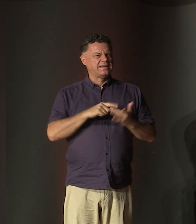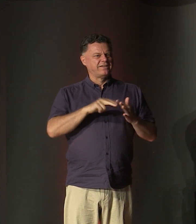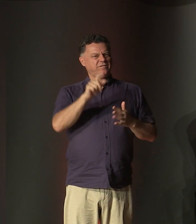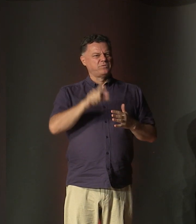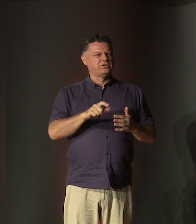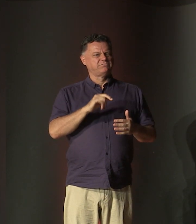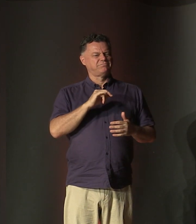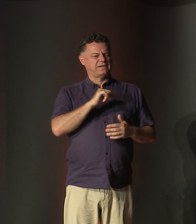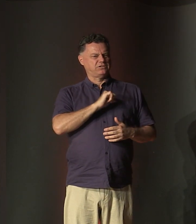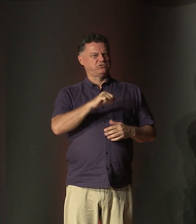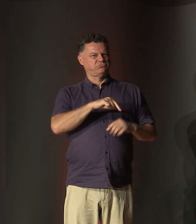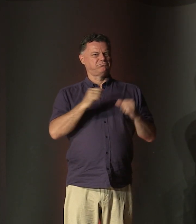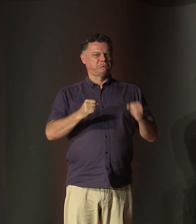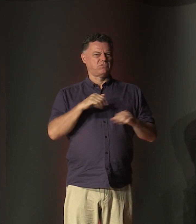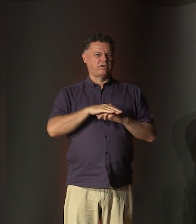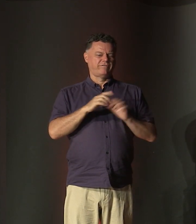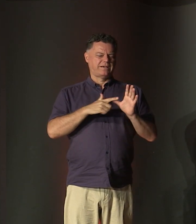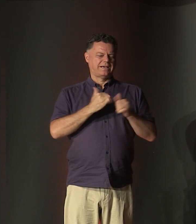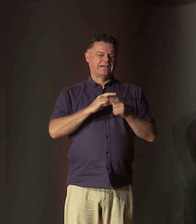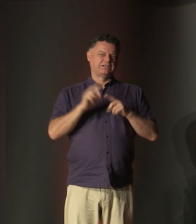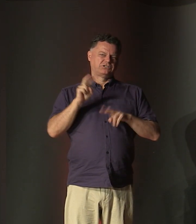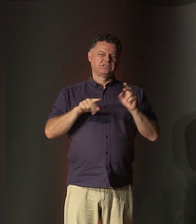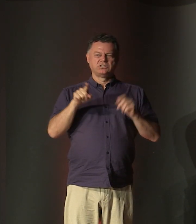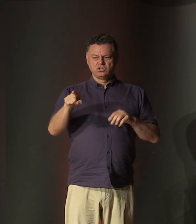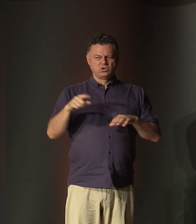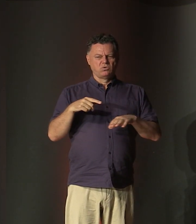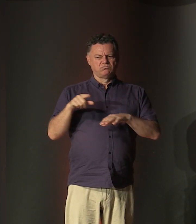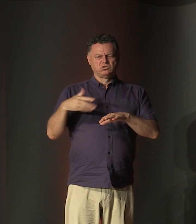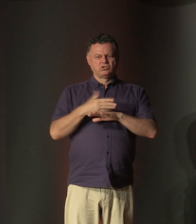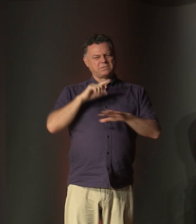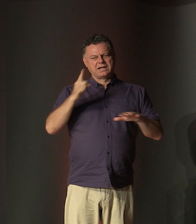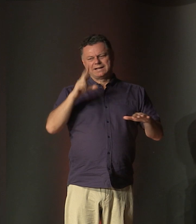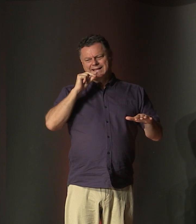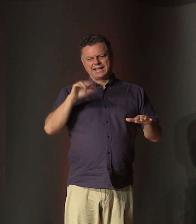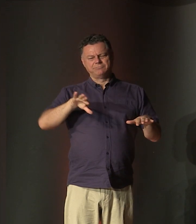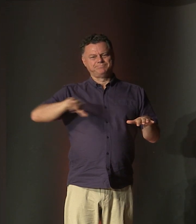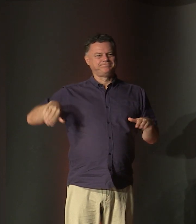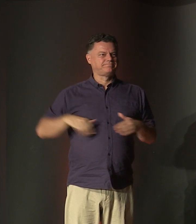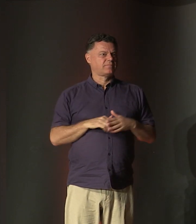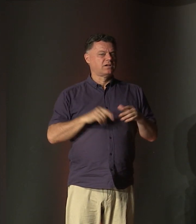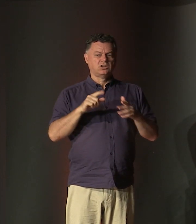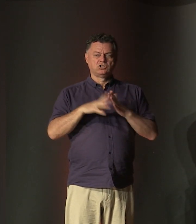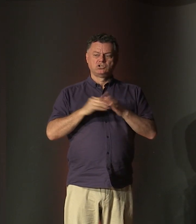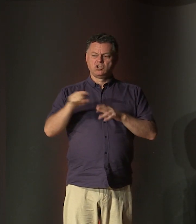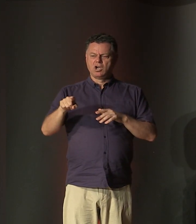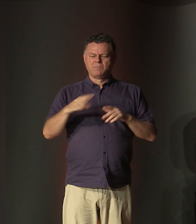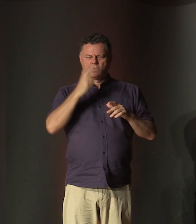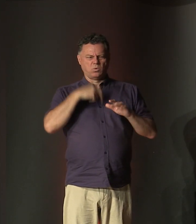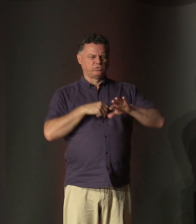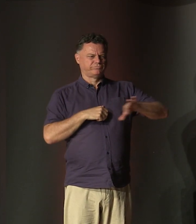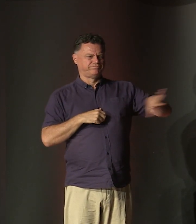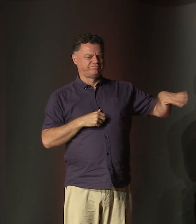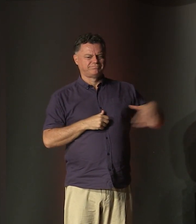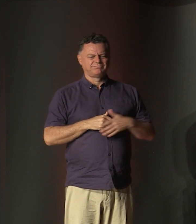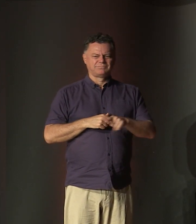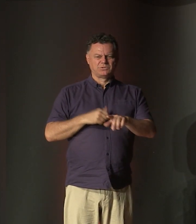of opportunity. You're too young for this job. You're too old for this job. You're too young to do this activity.